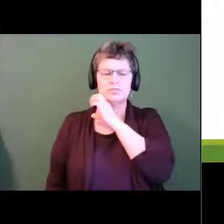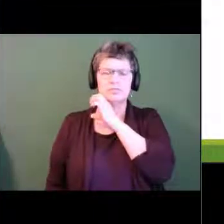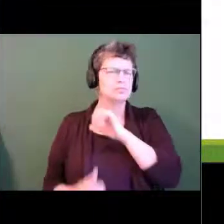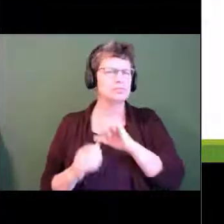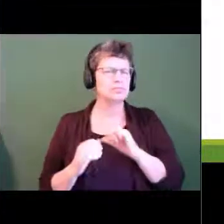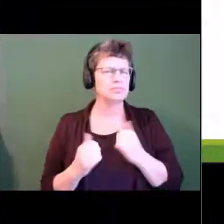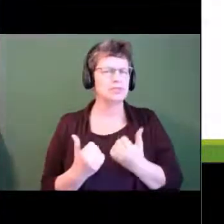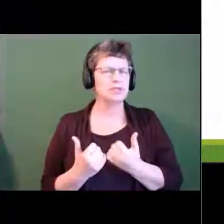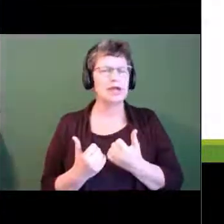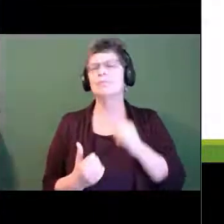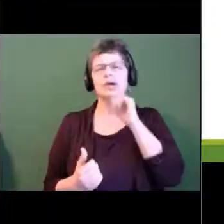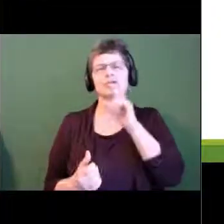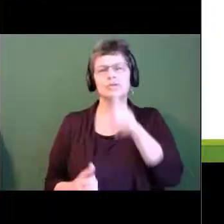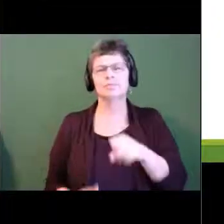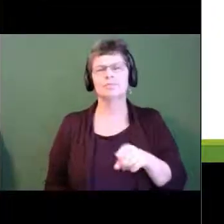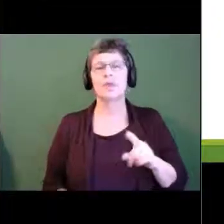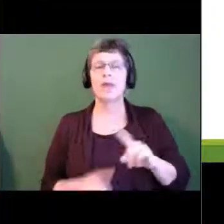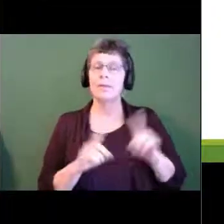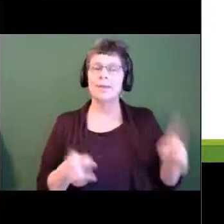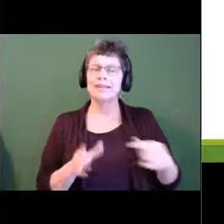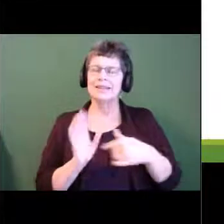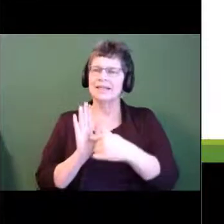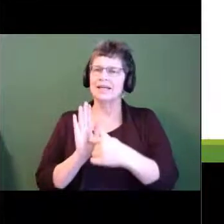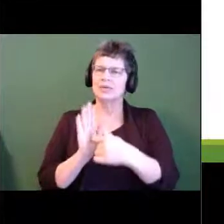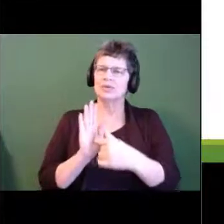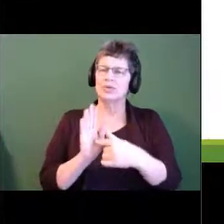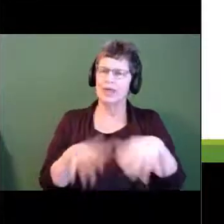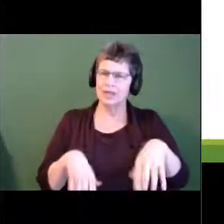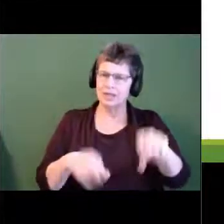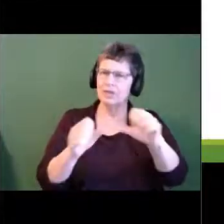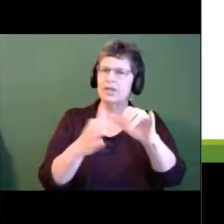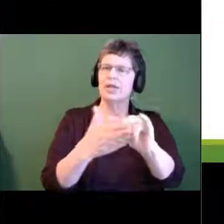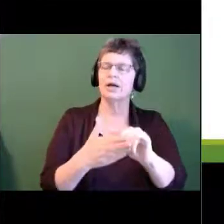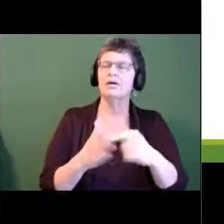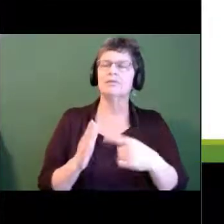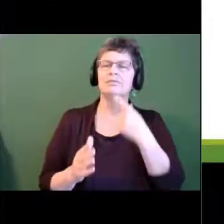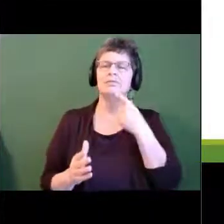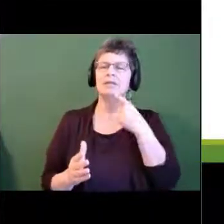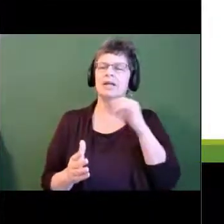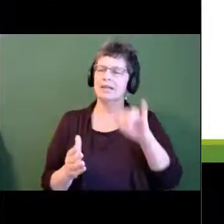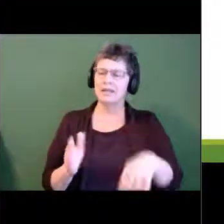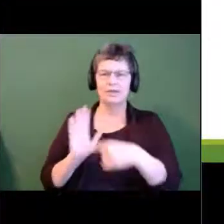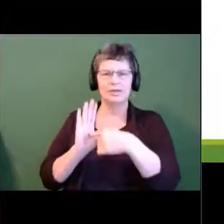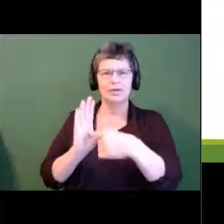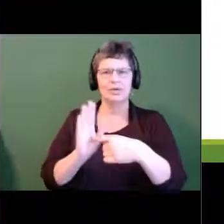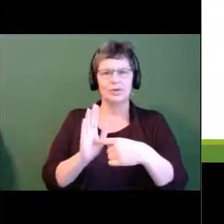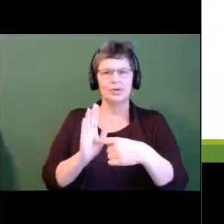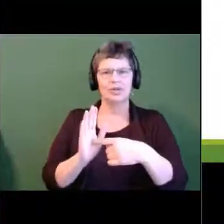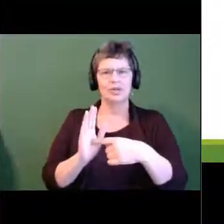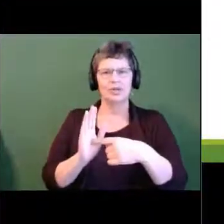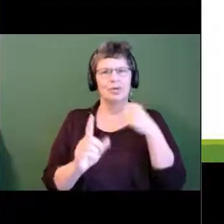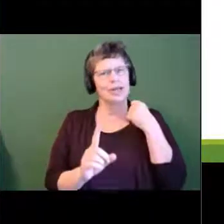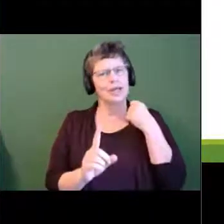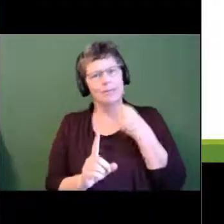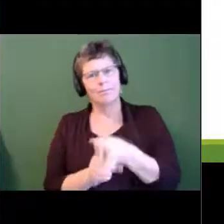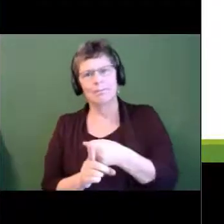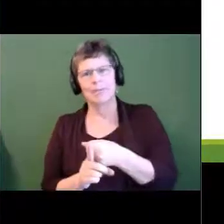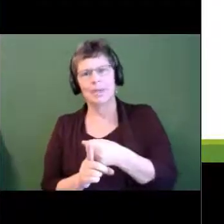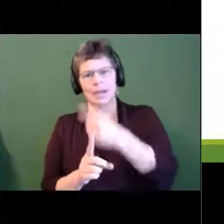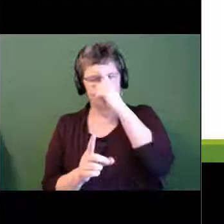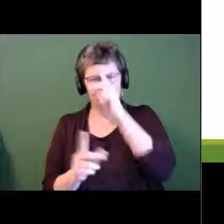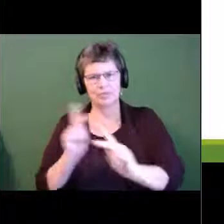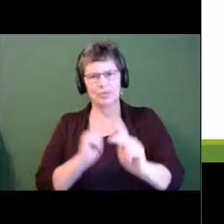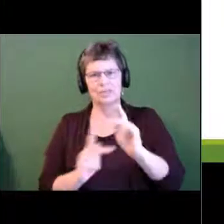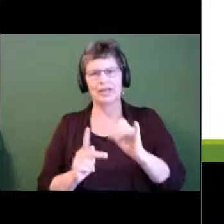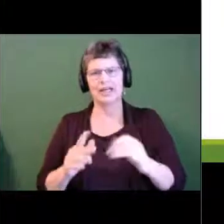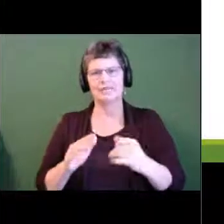in signs and symptoms of social isolation and also of the impact of social isolation on people, and be able to go out